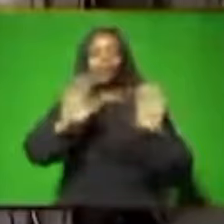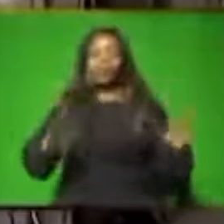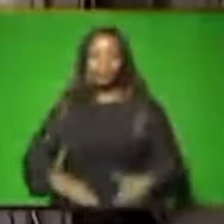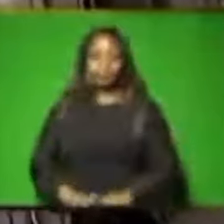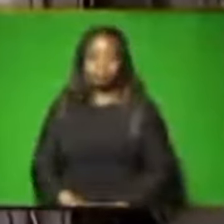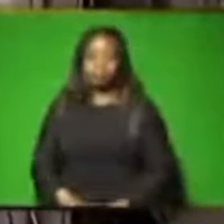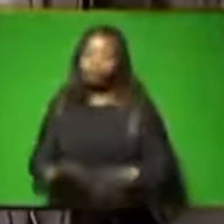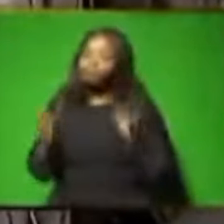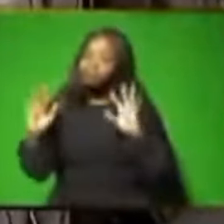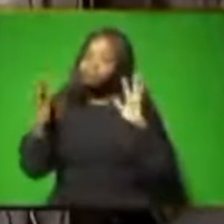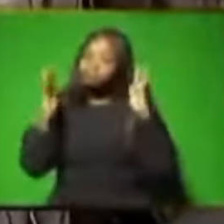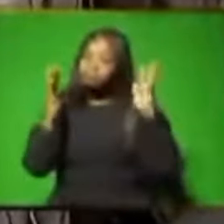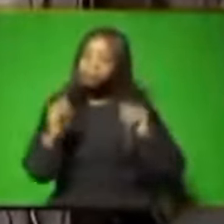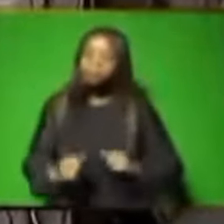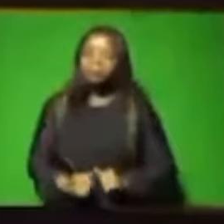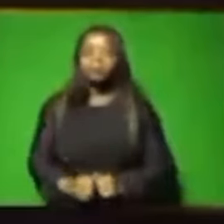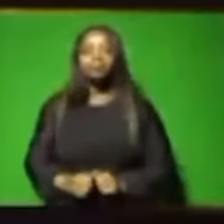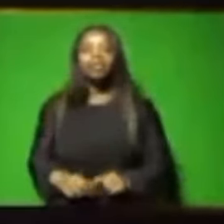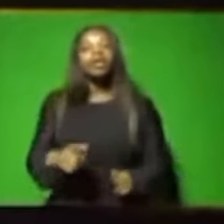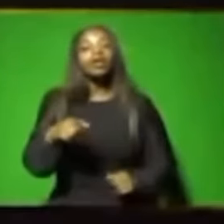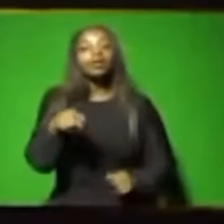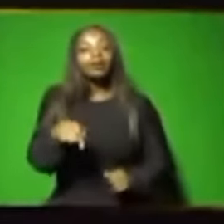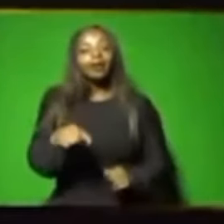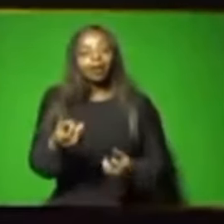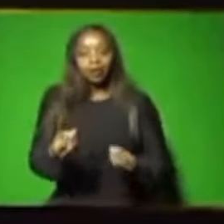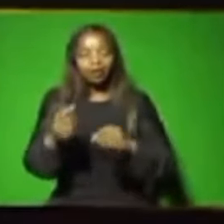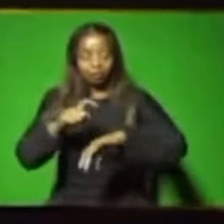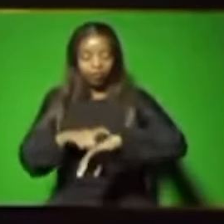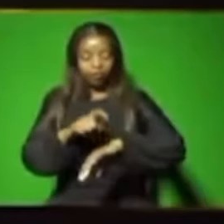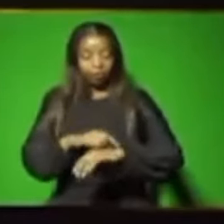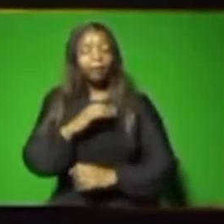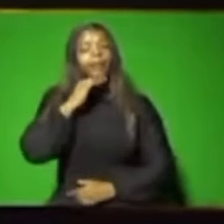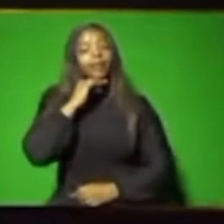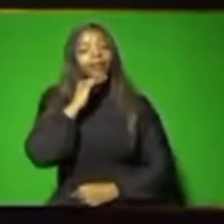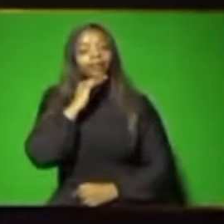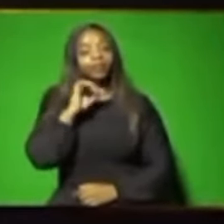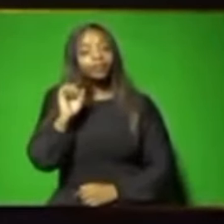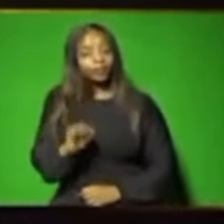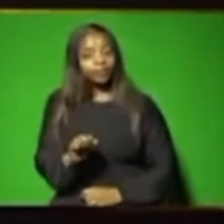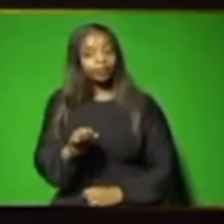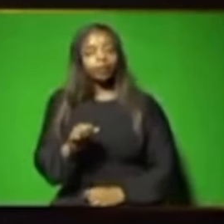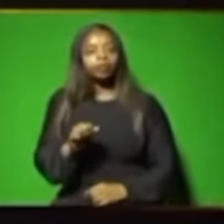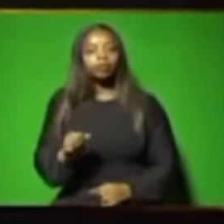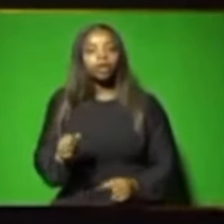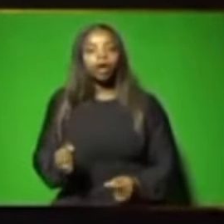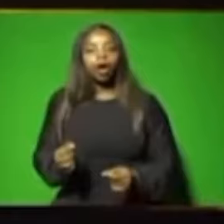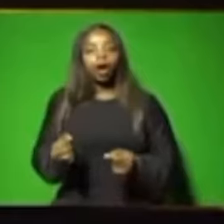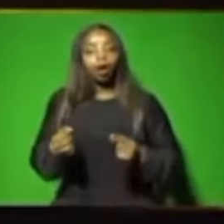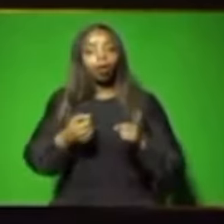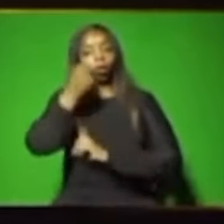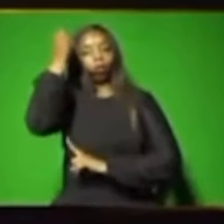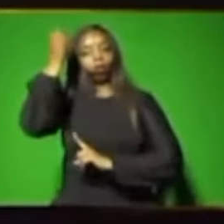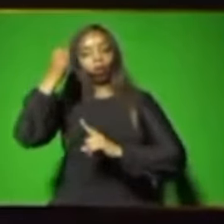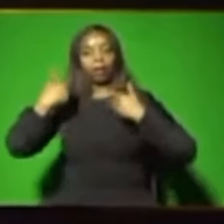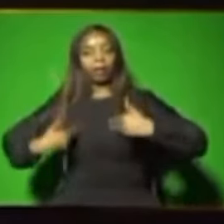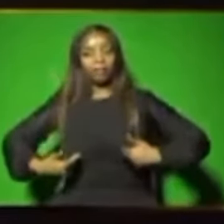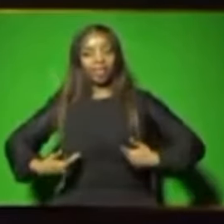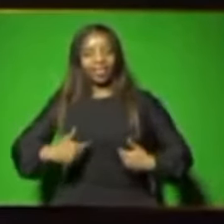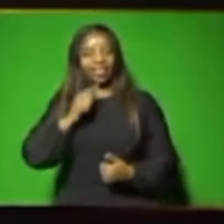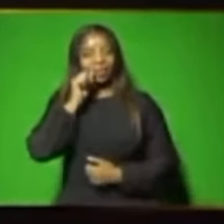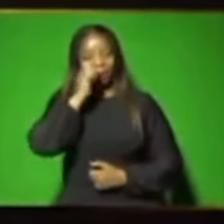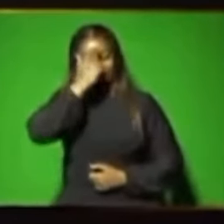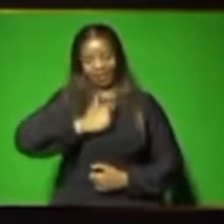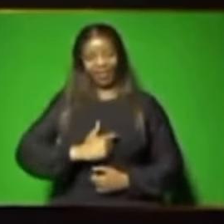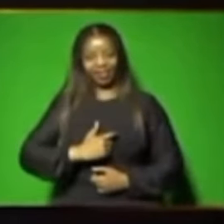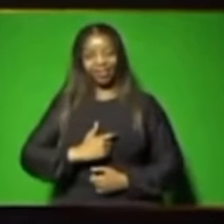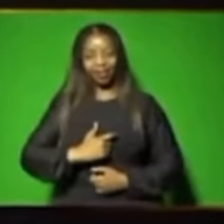Now, you spend a considerable amount of time playing me, the man. What is